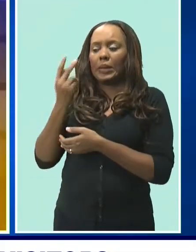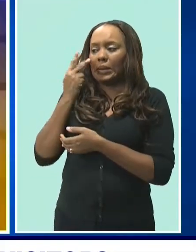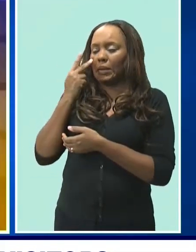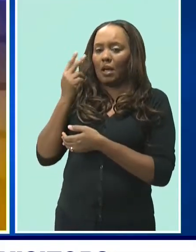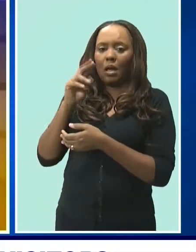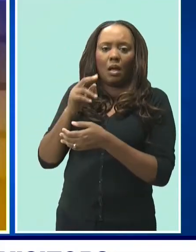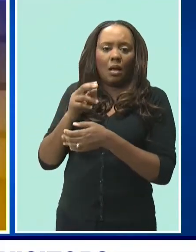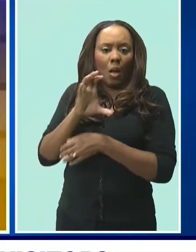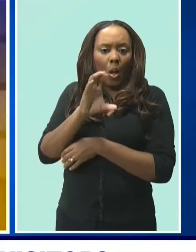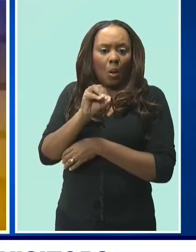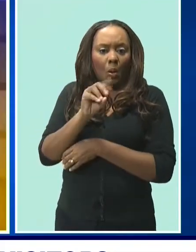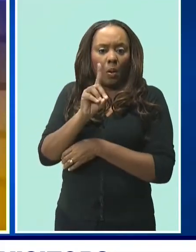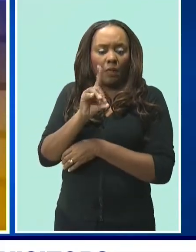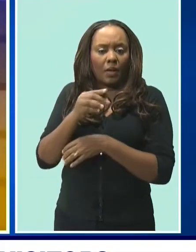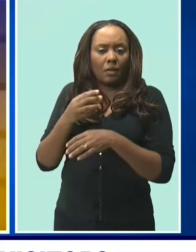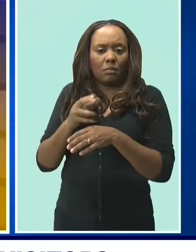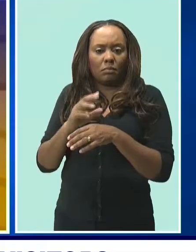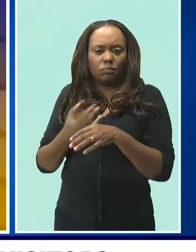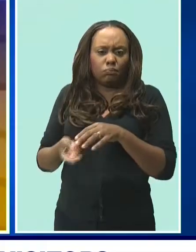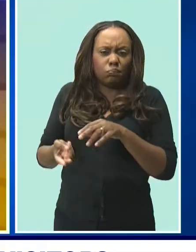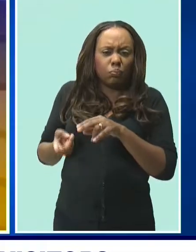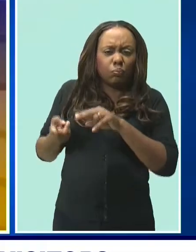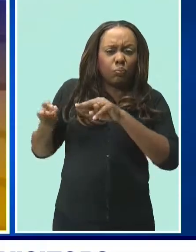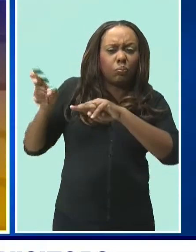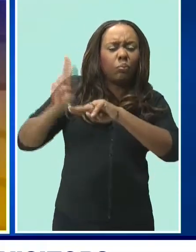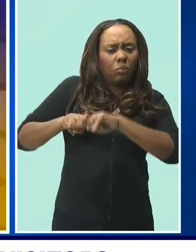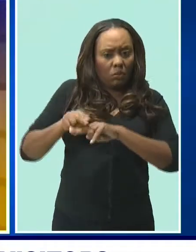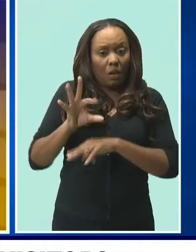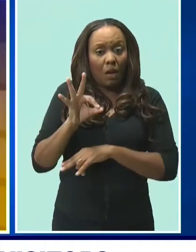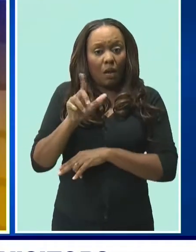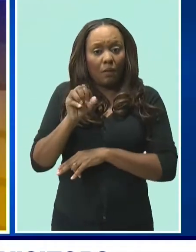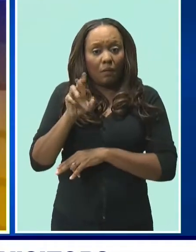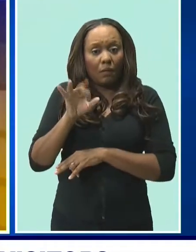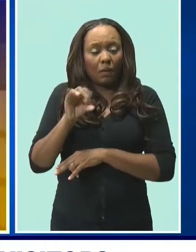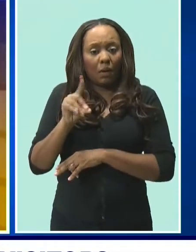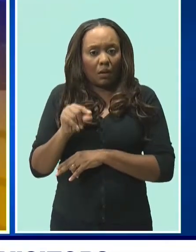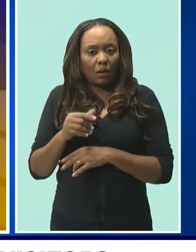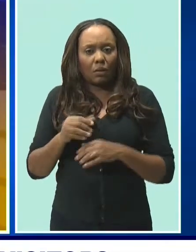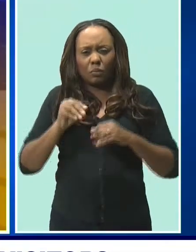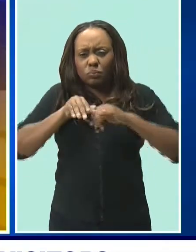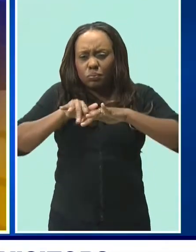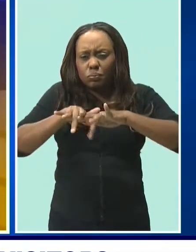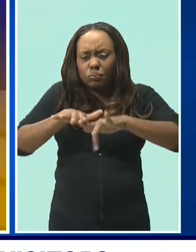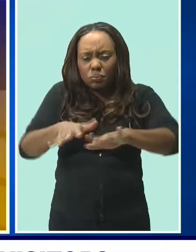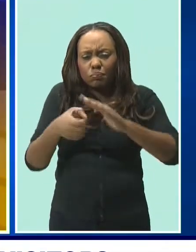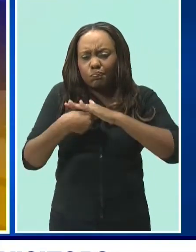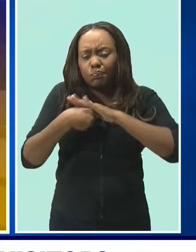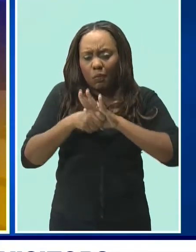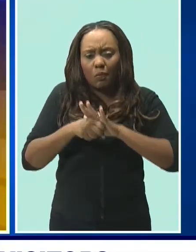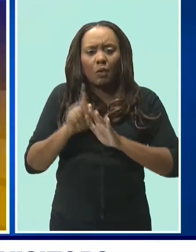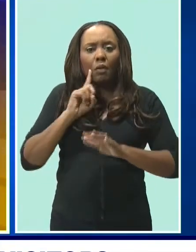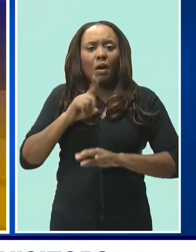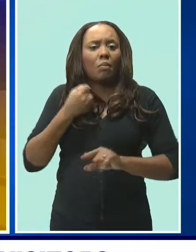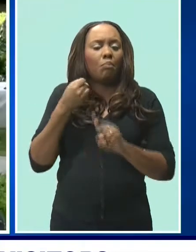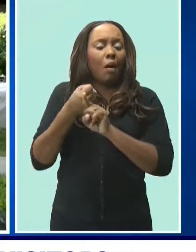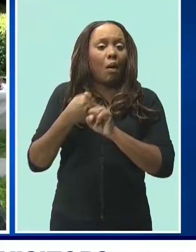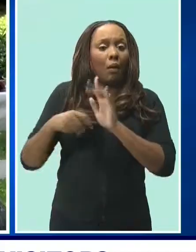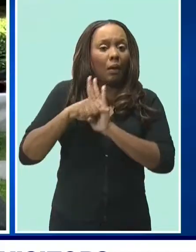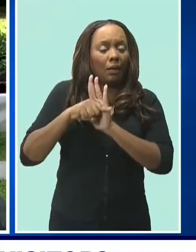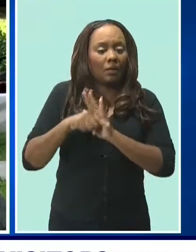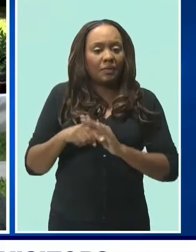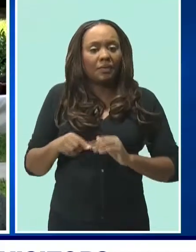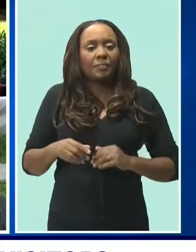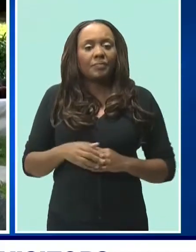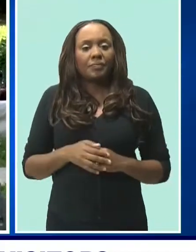spike in Florida. So it's foreseeable that will have an impact, a negative impact.